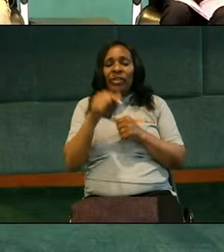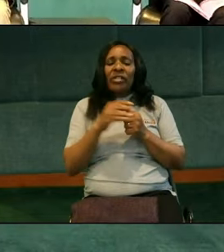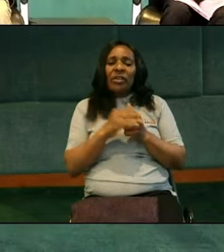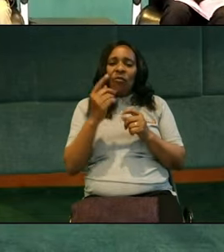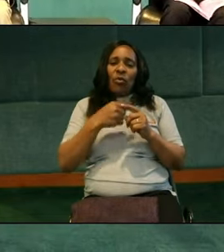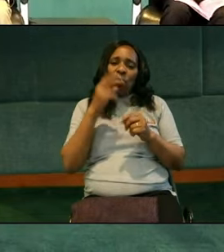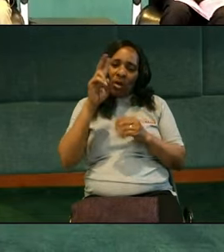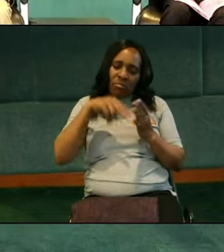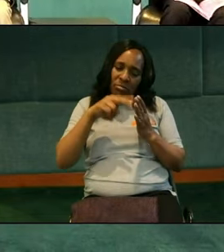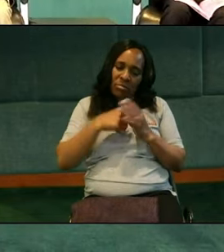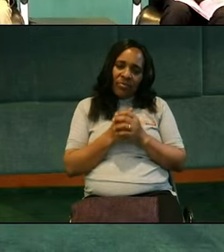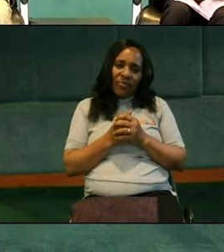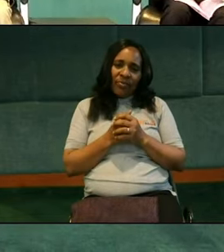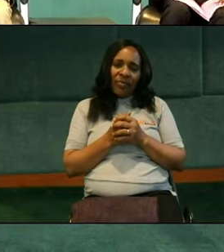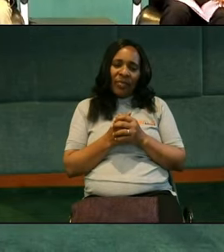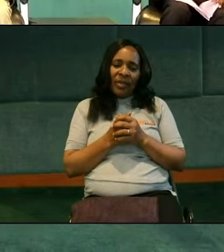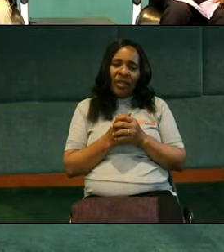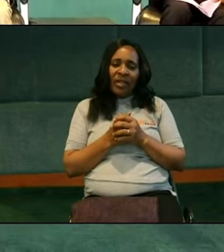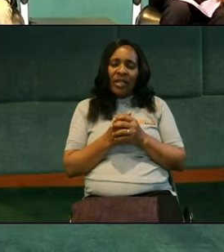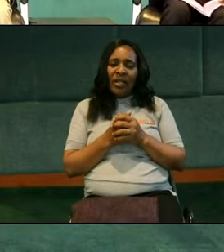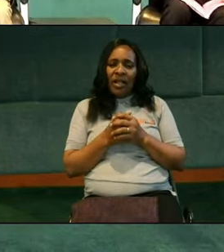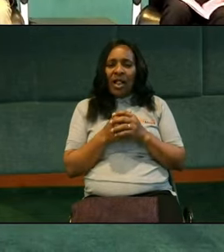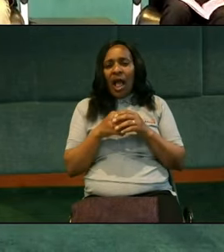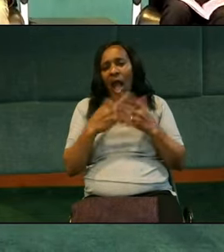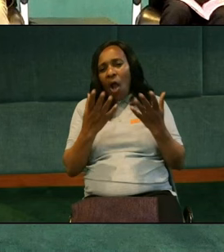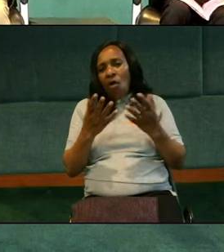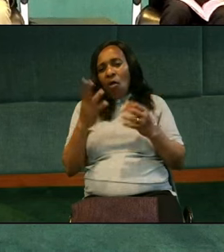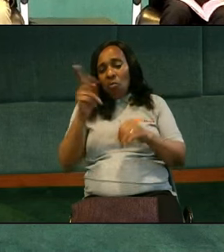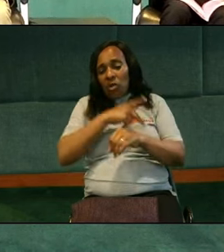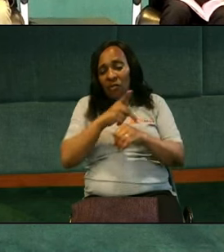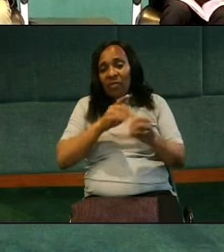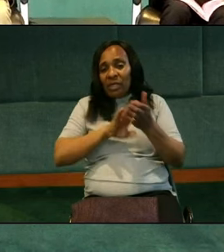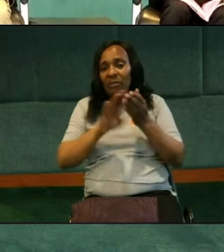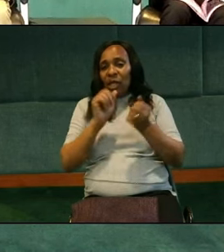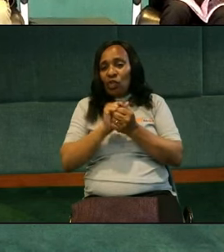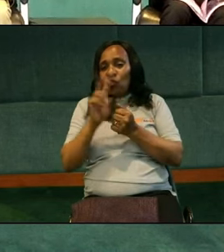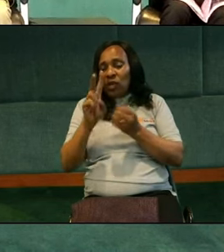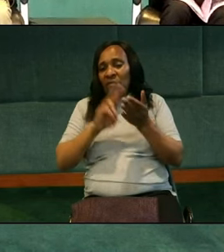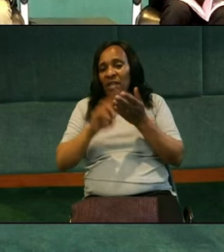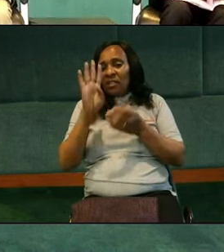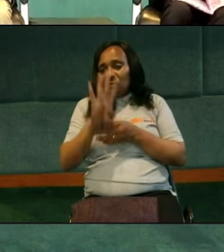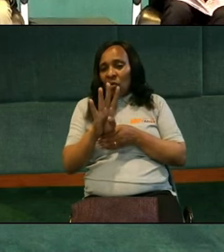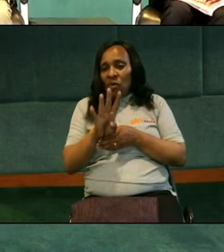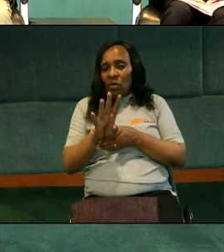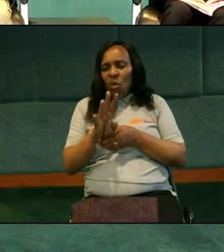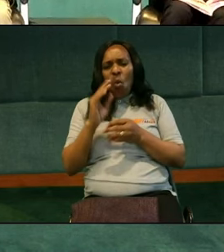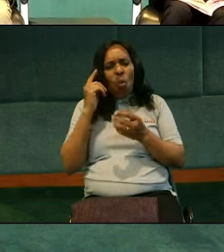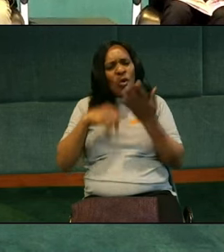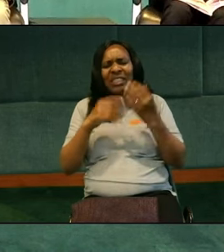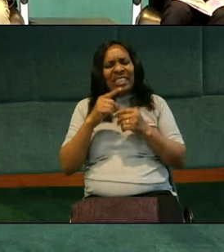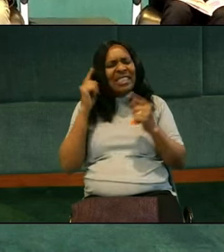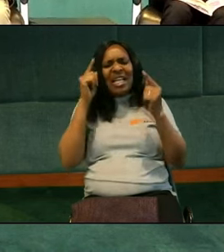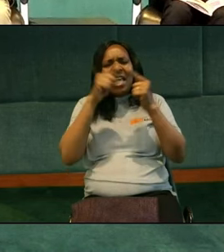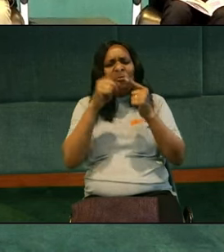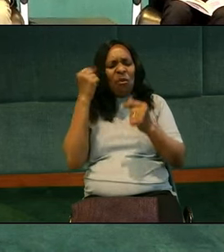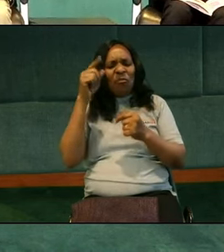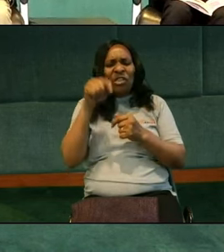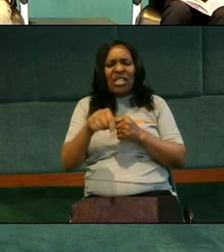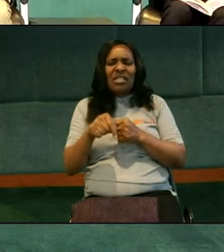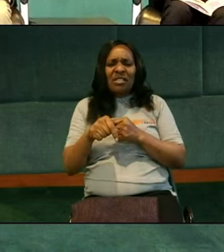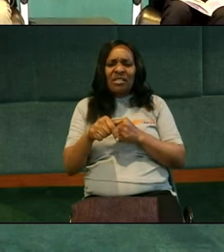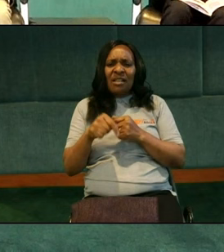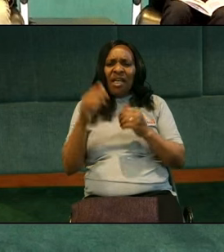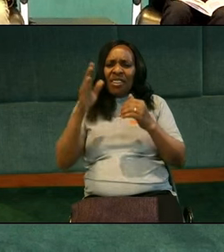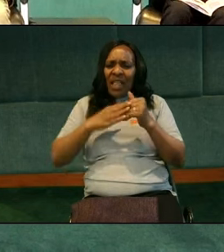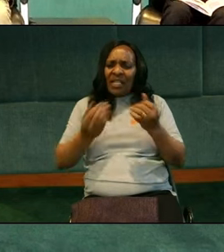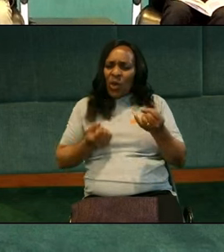your reading of the flashlight section in Proverbs 12 verse 4? What is the main focus that we should be looking at here, other than